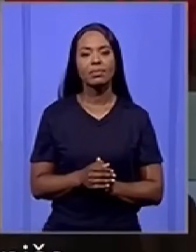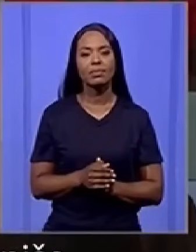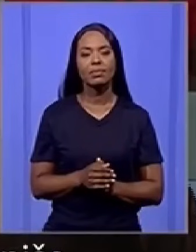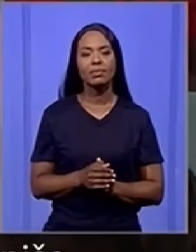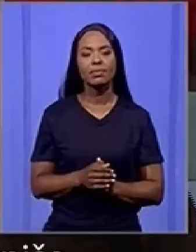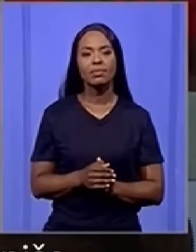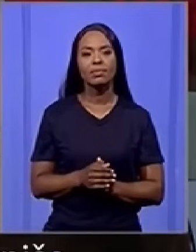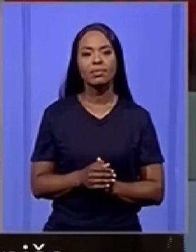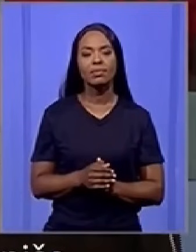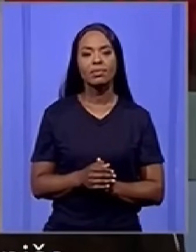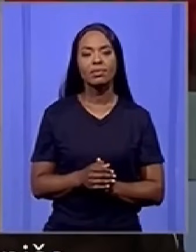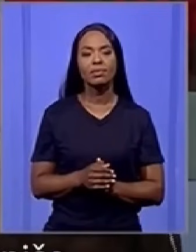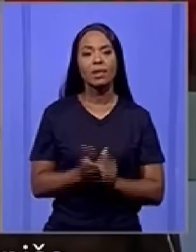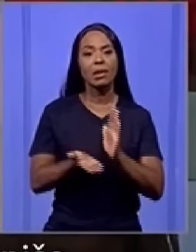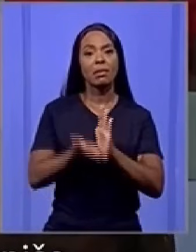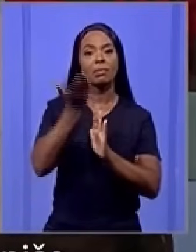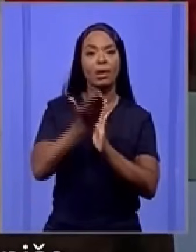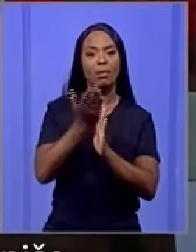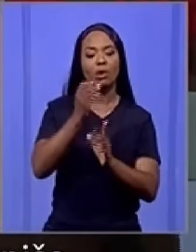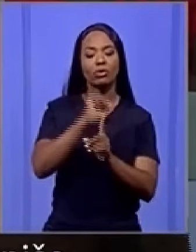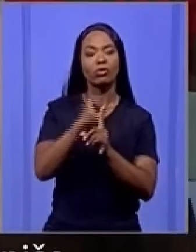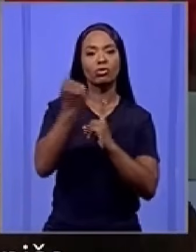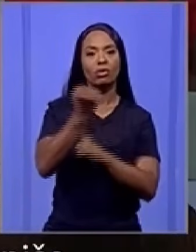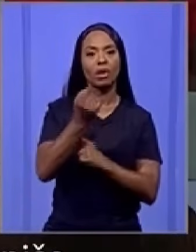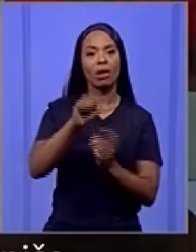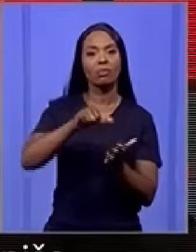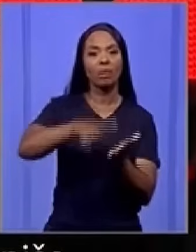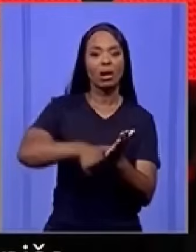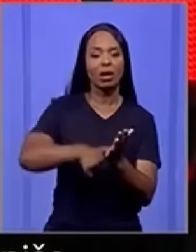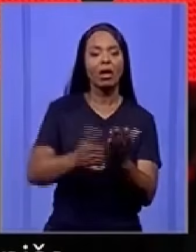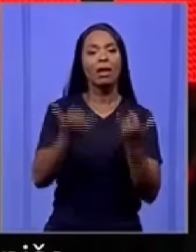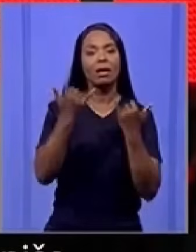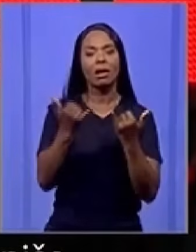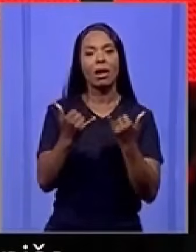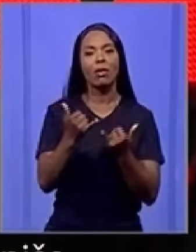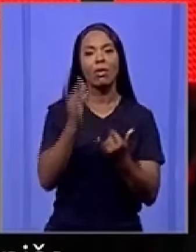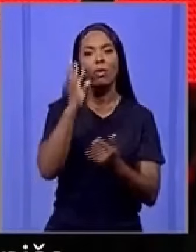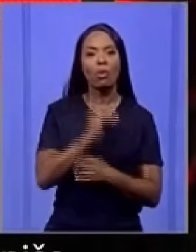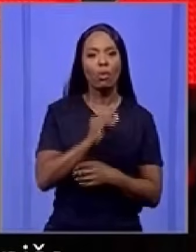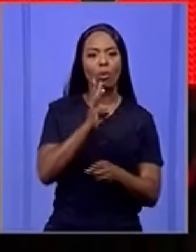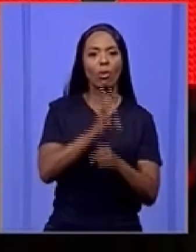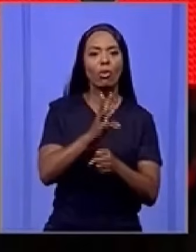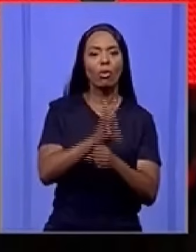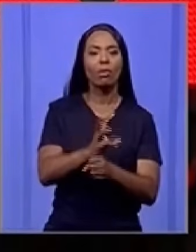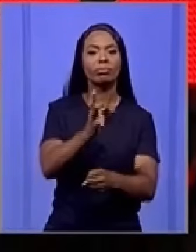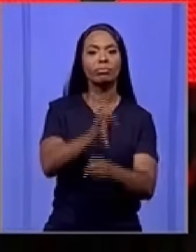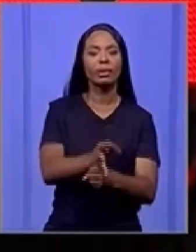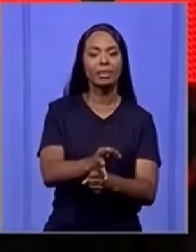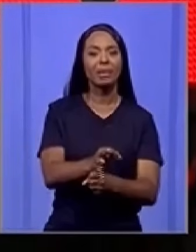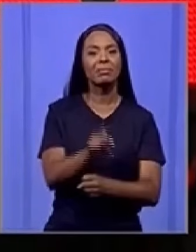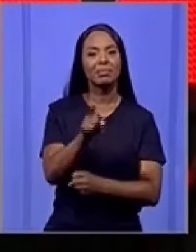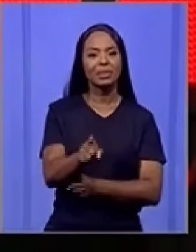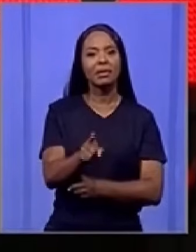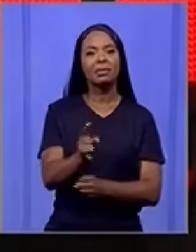We are going to increase social grants. We want Abu Gogo and Abu Mkulu to get